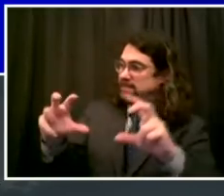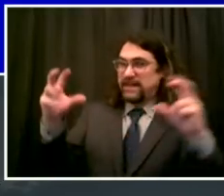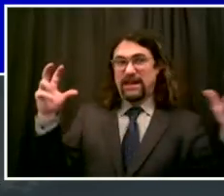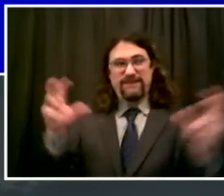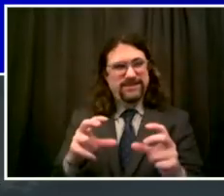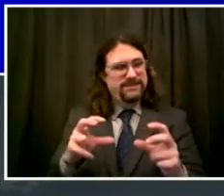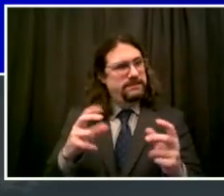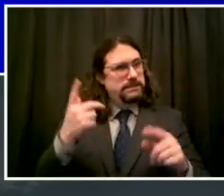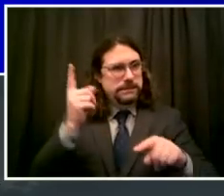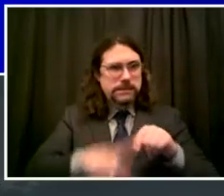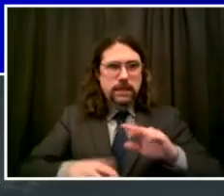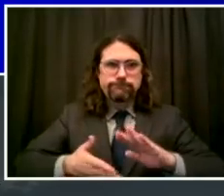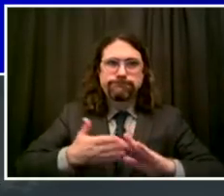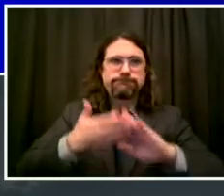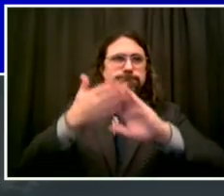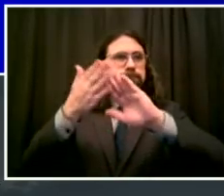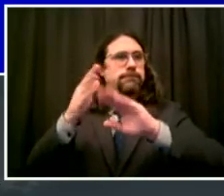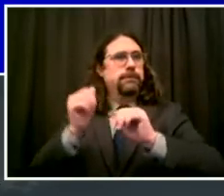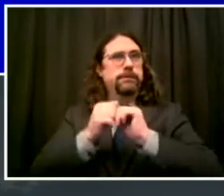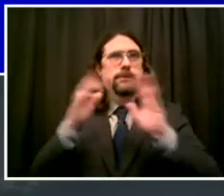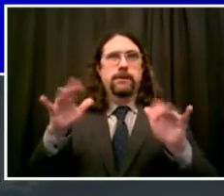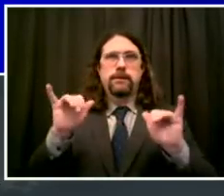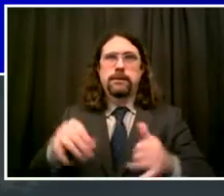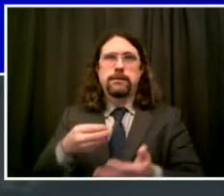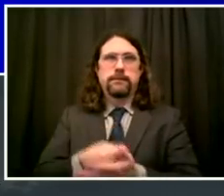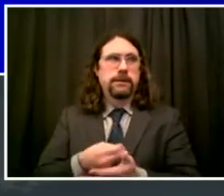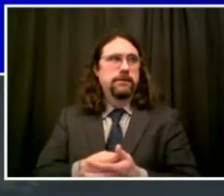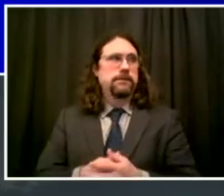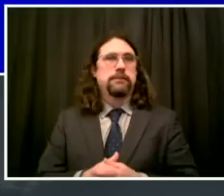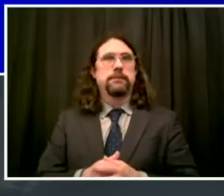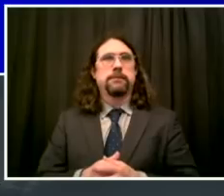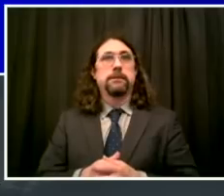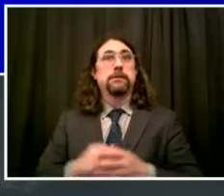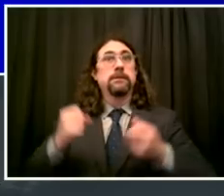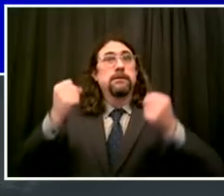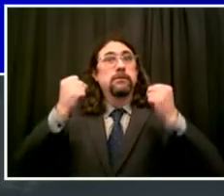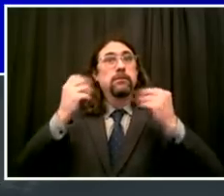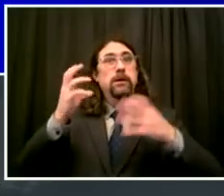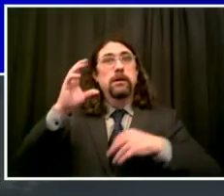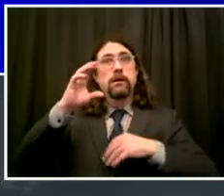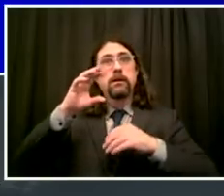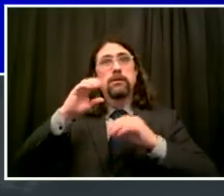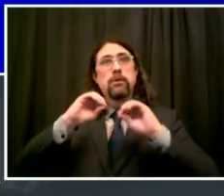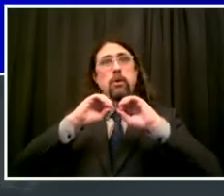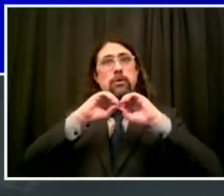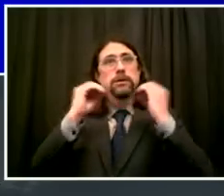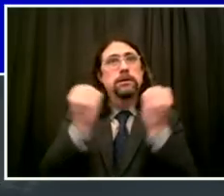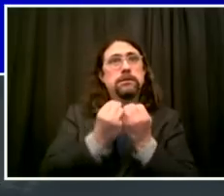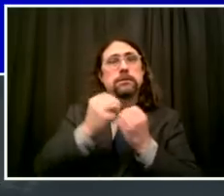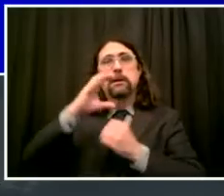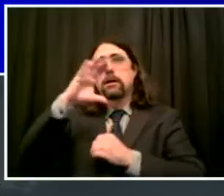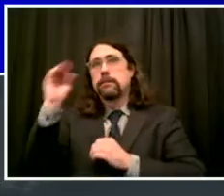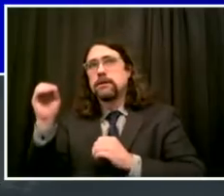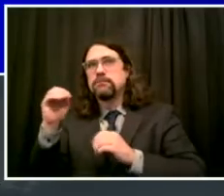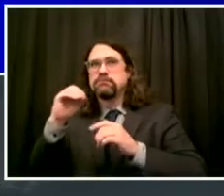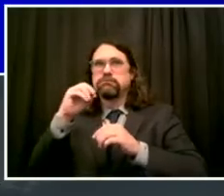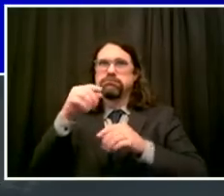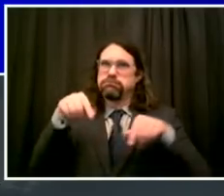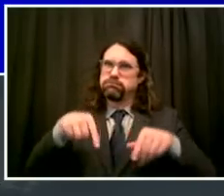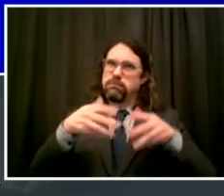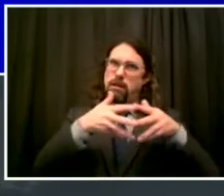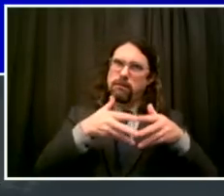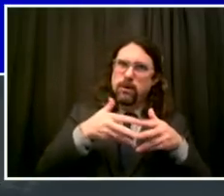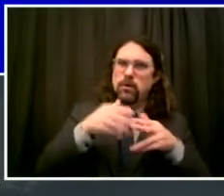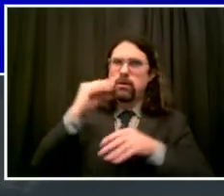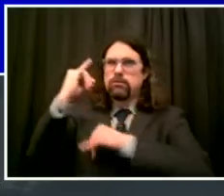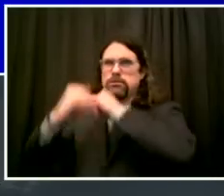philanthropic organizations, many of whom have a deep focus on New York City already. Greg is going to be charged with tapping into that desire